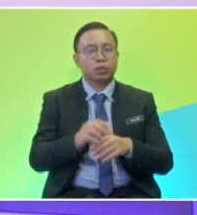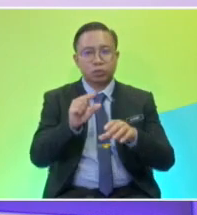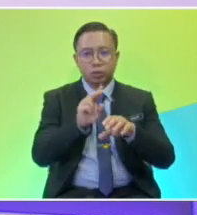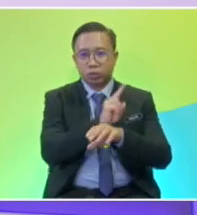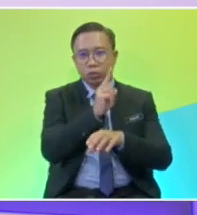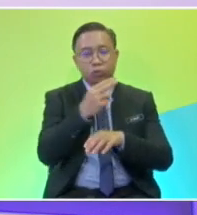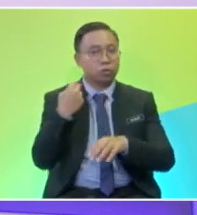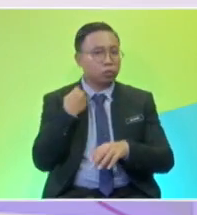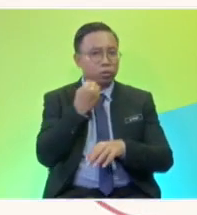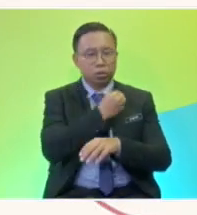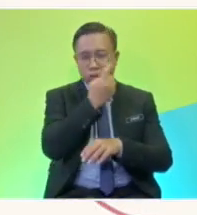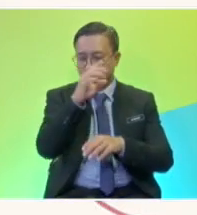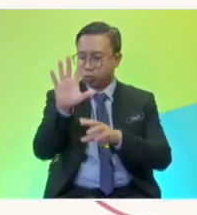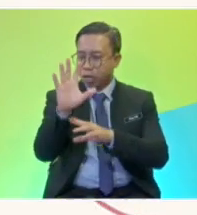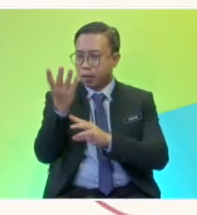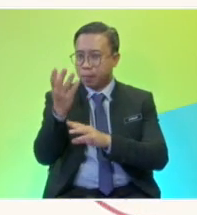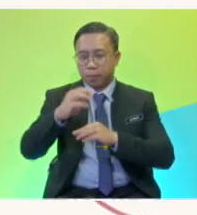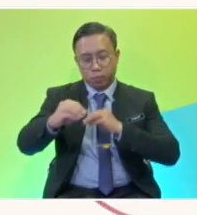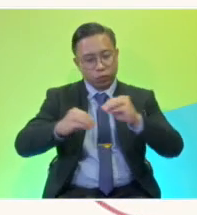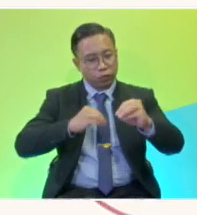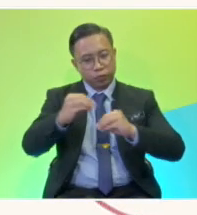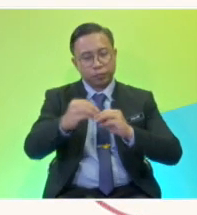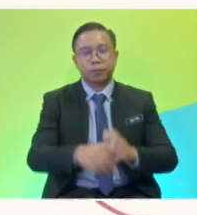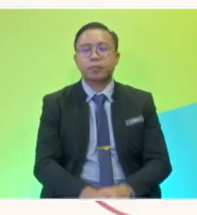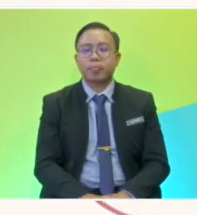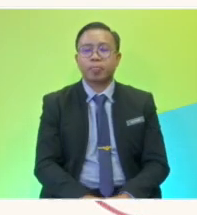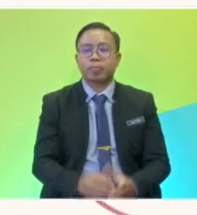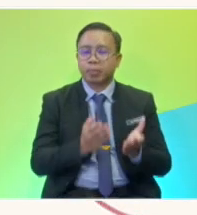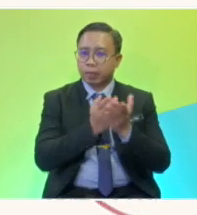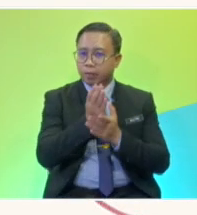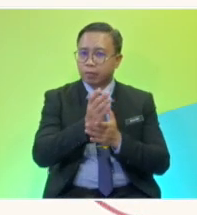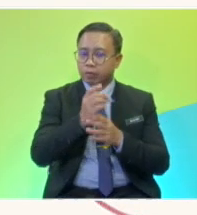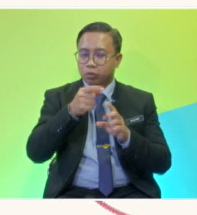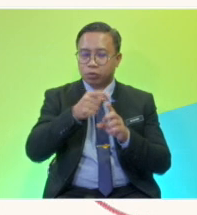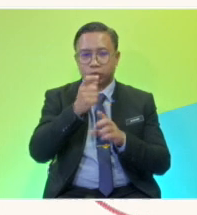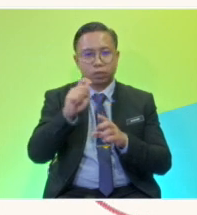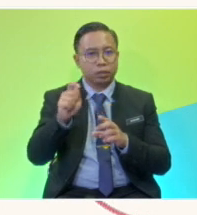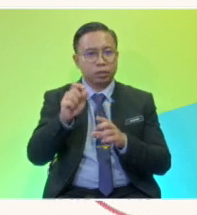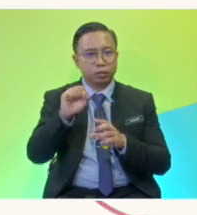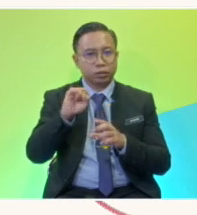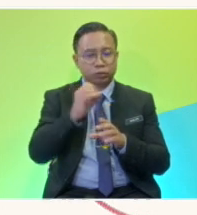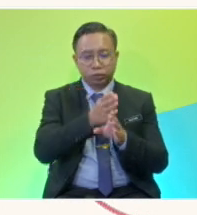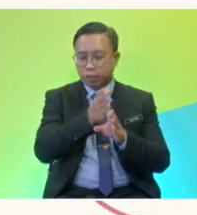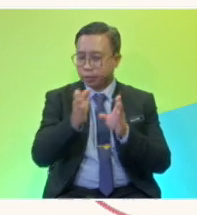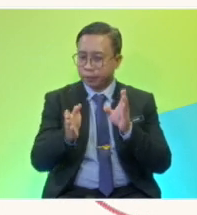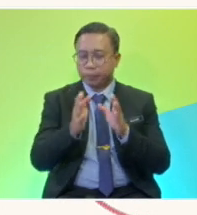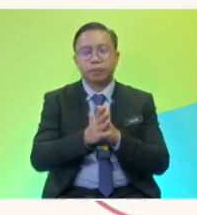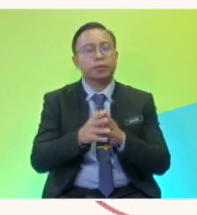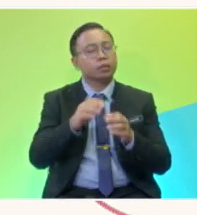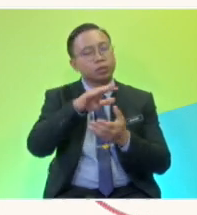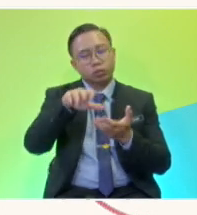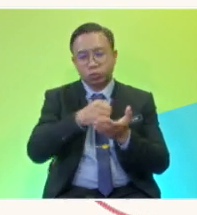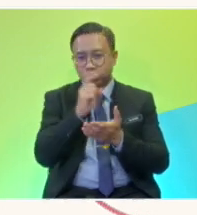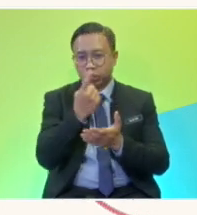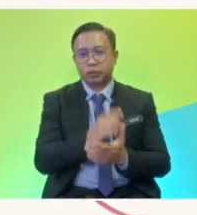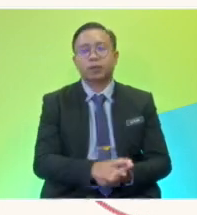the arms to move back and forth. Okay. Forward to the sides. To the rotations, everything. Mm-hmm. Basically,